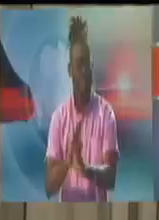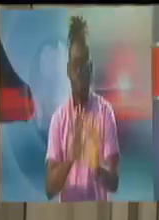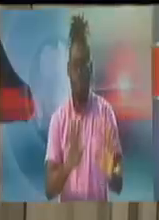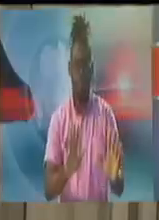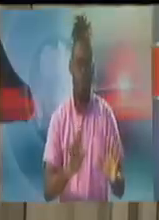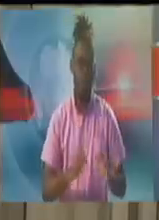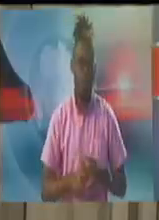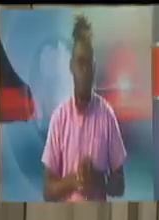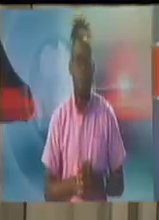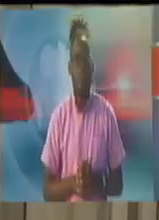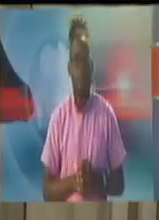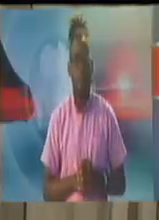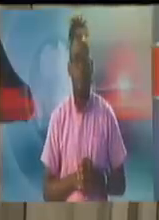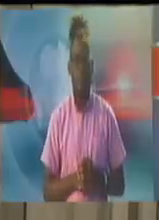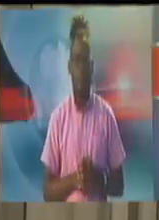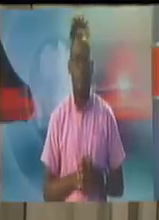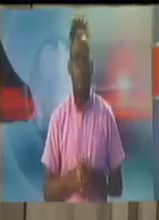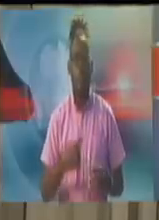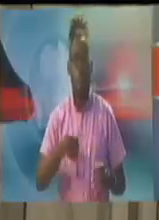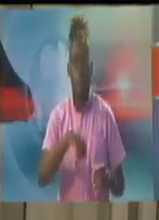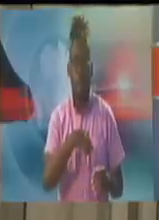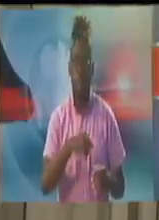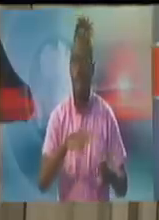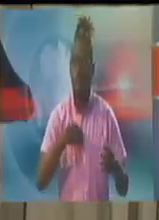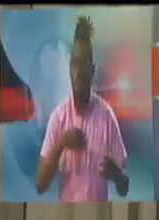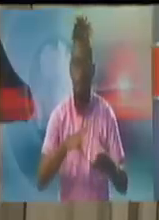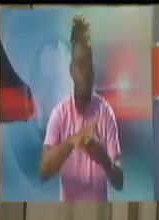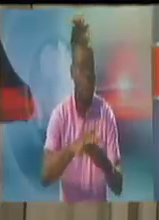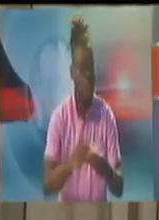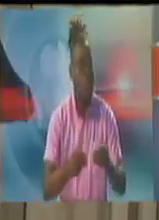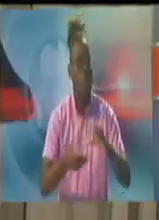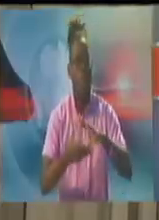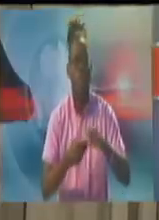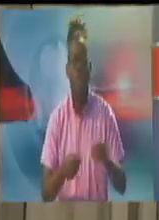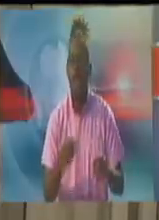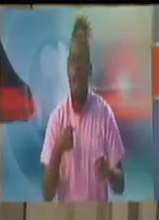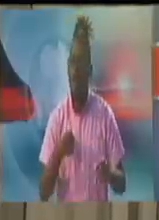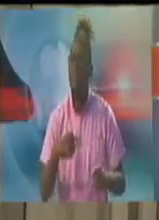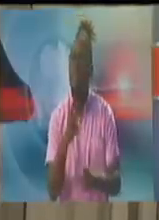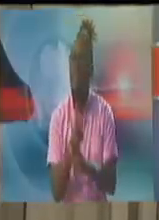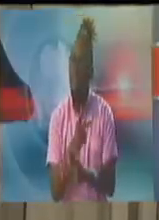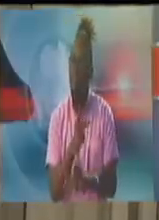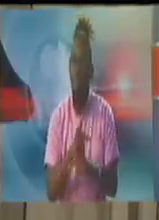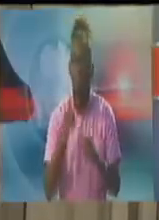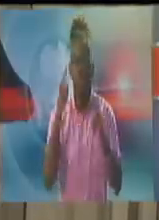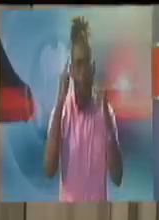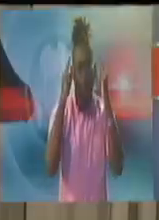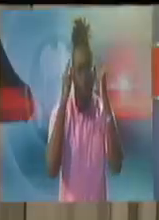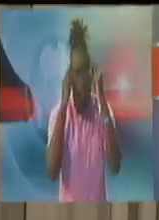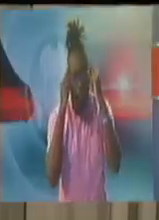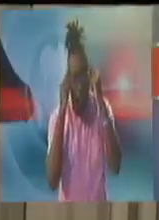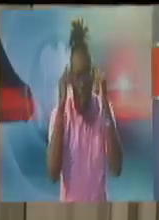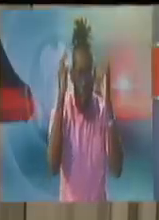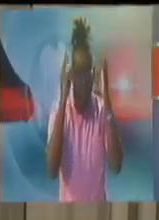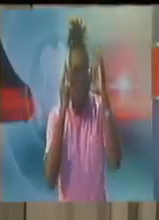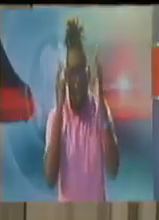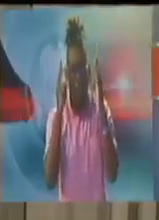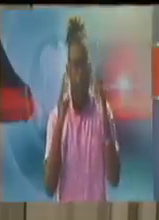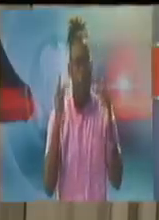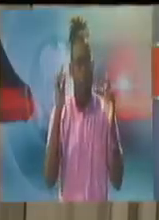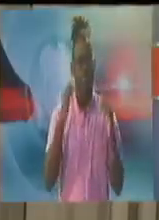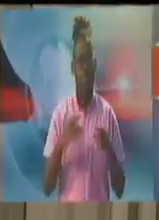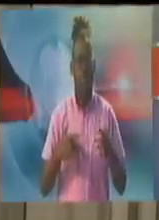There was a story I'd just like to caution as well. It disturbed me a few nights ago to see a story on TV6 of a person